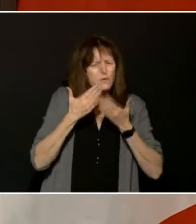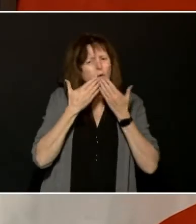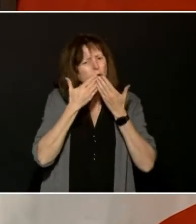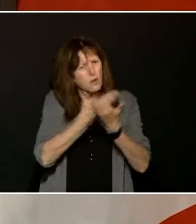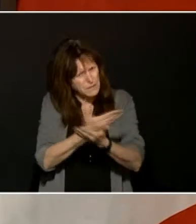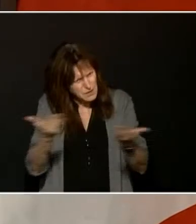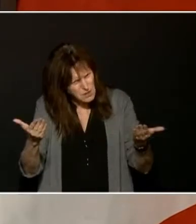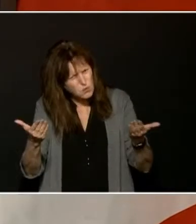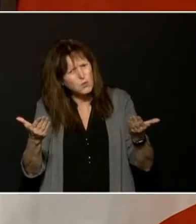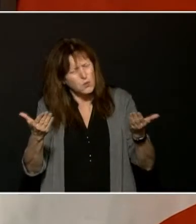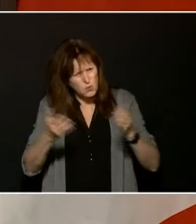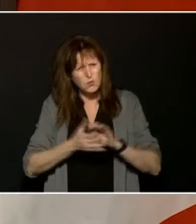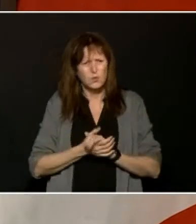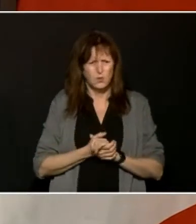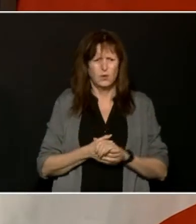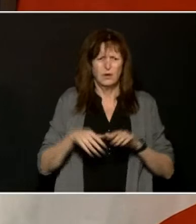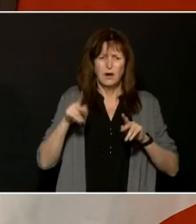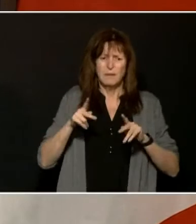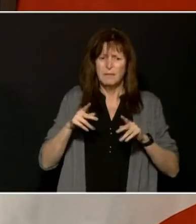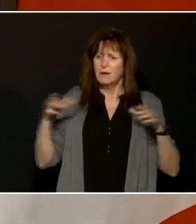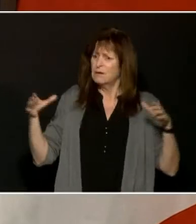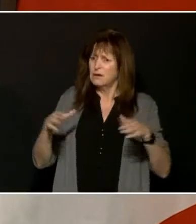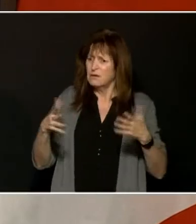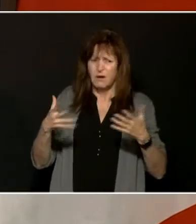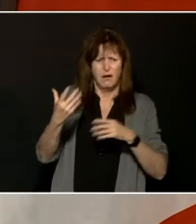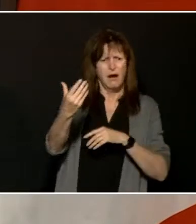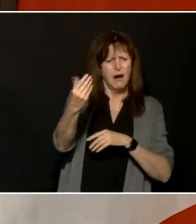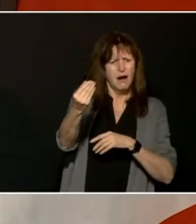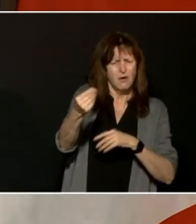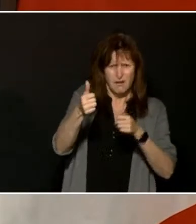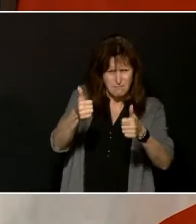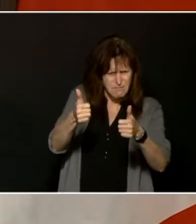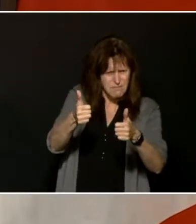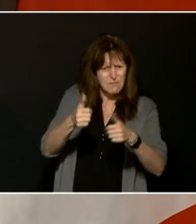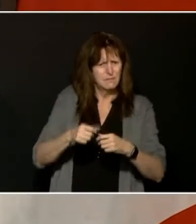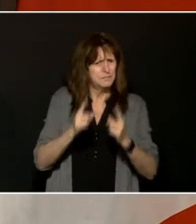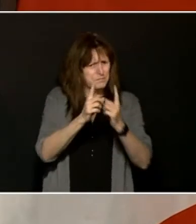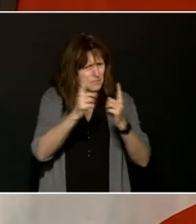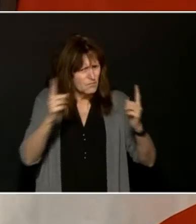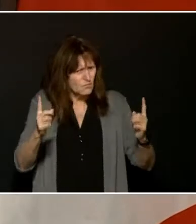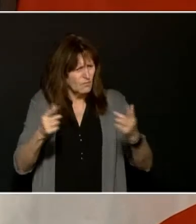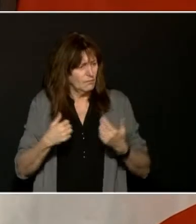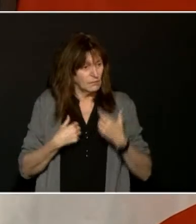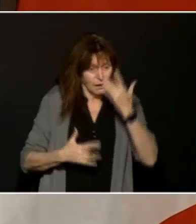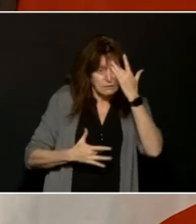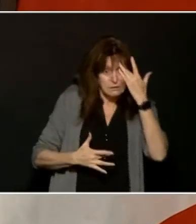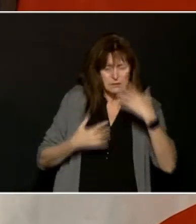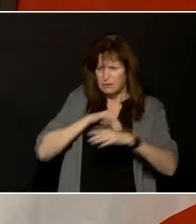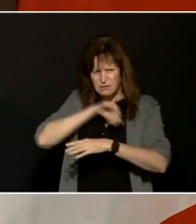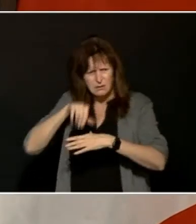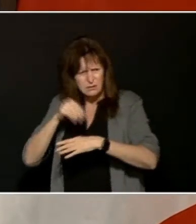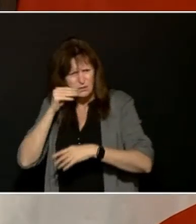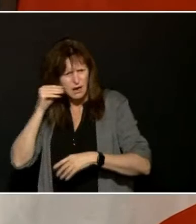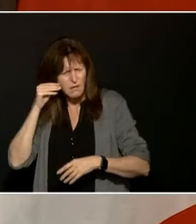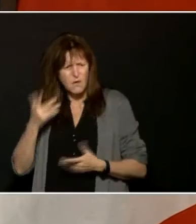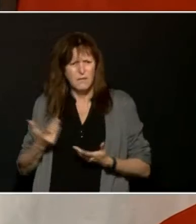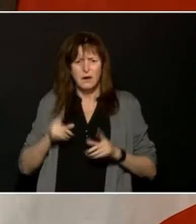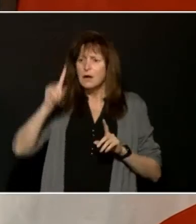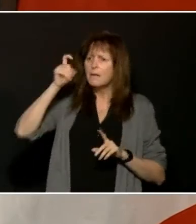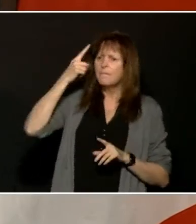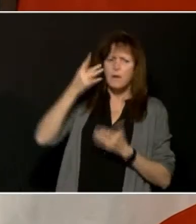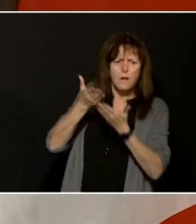keep physical distance, to wear masks, to stay home when you're sick, and, if you're an employer, either to shut your work site when